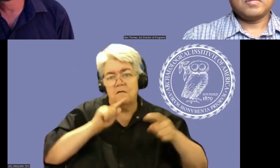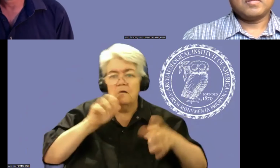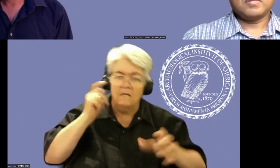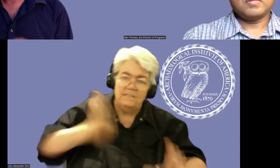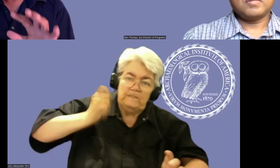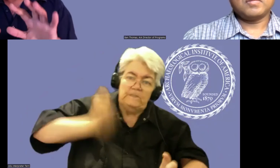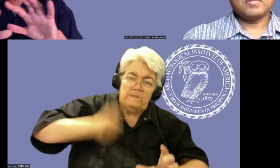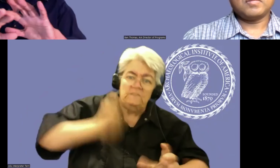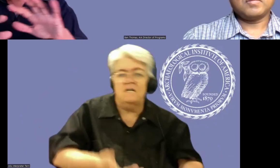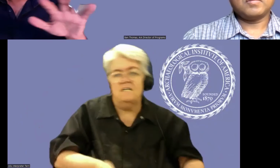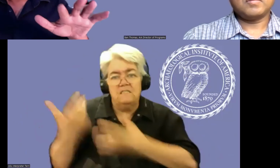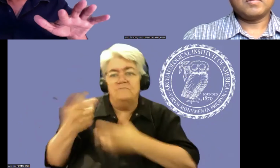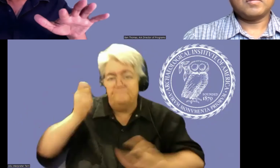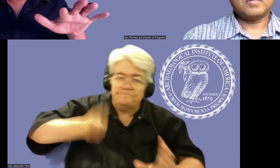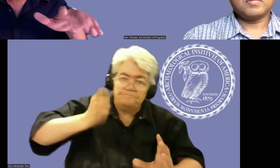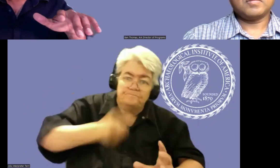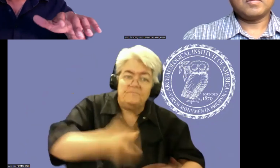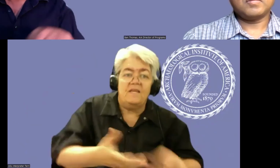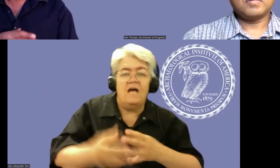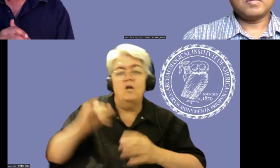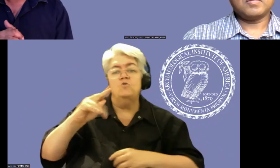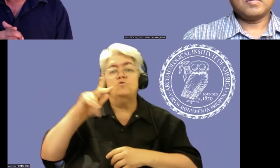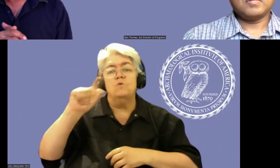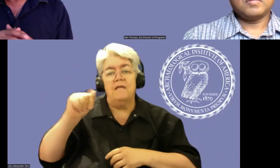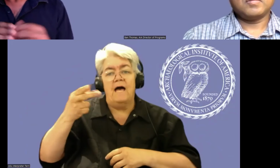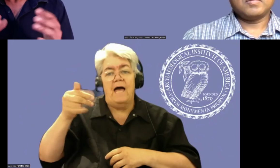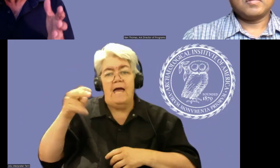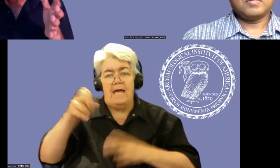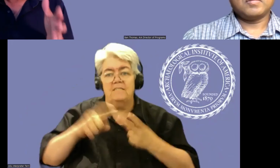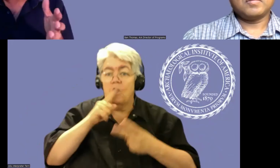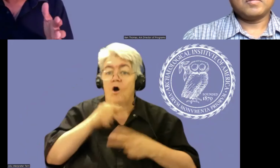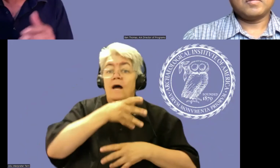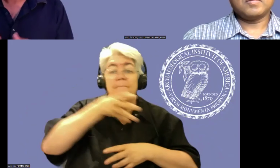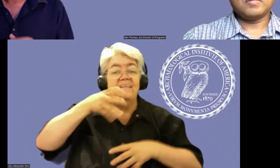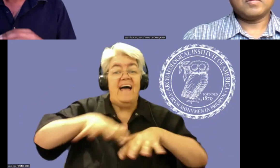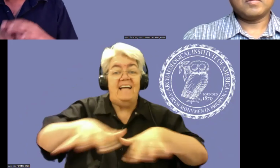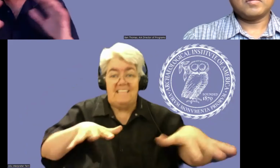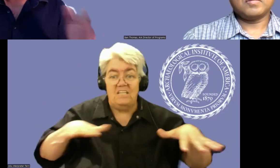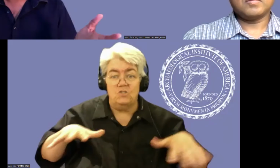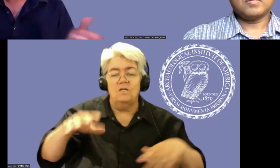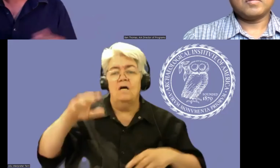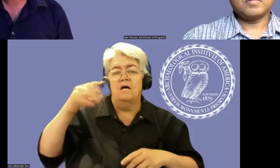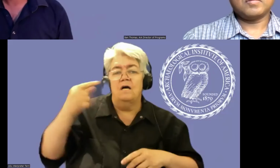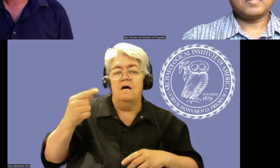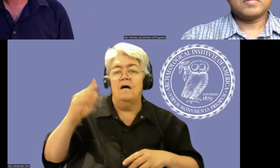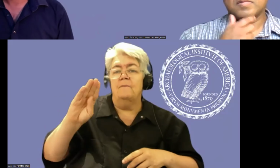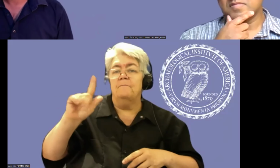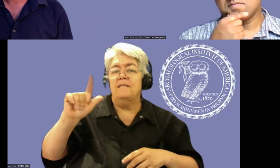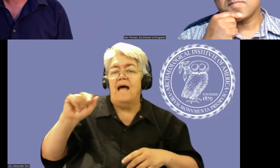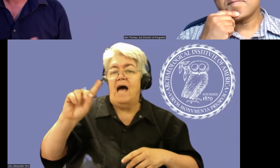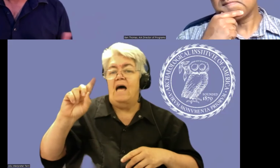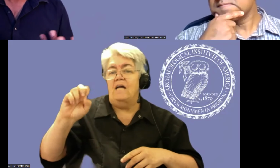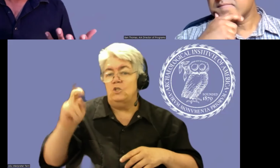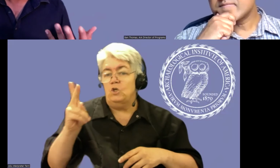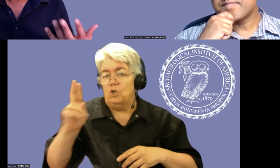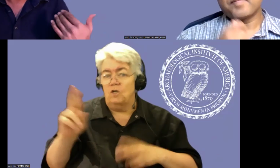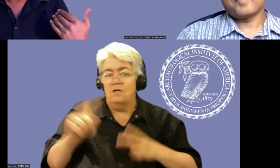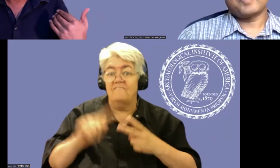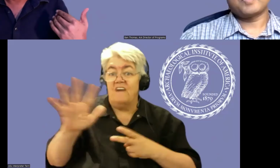Julia Haynes. Her work is on a plantation site itself, um, called Bradu, 5,000 acre plantation.